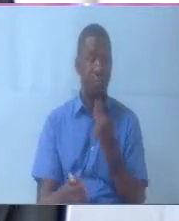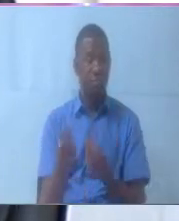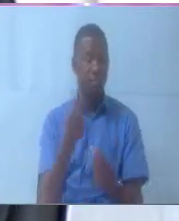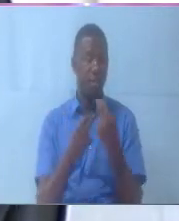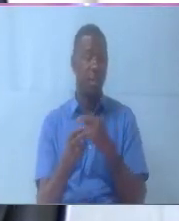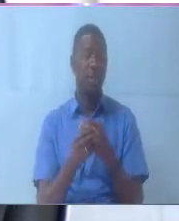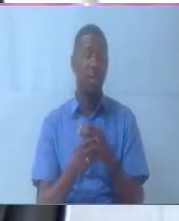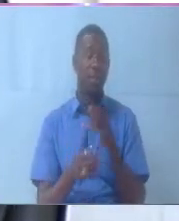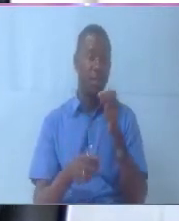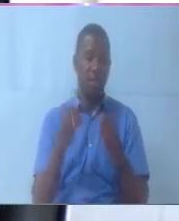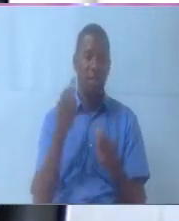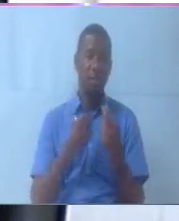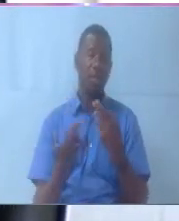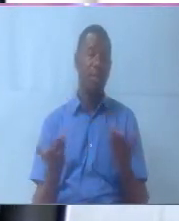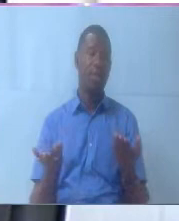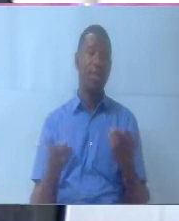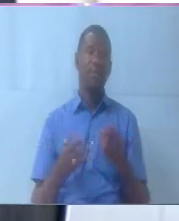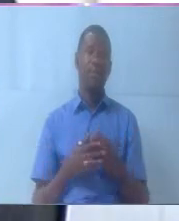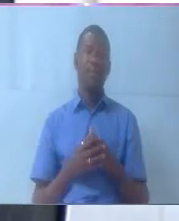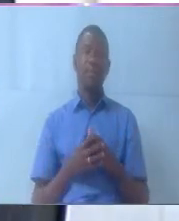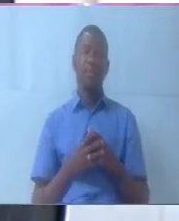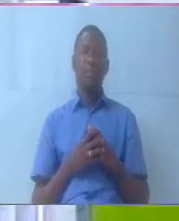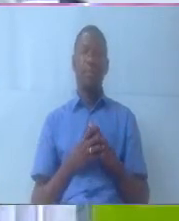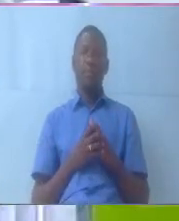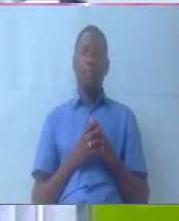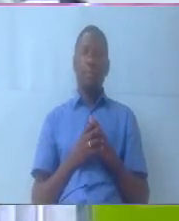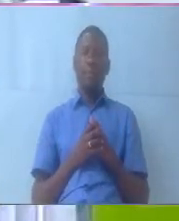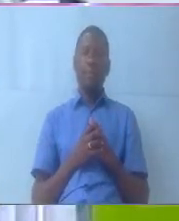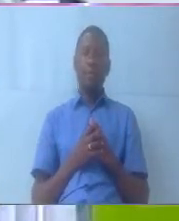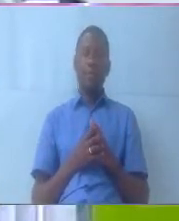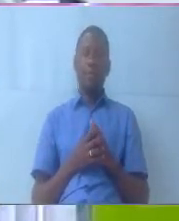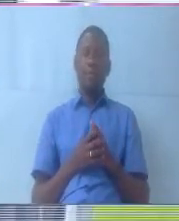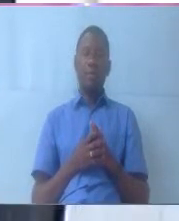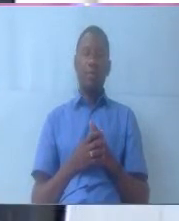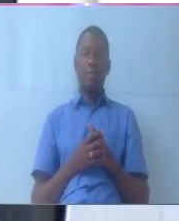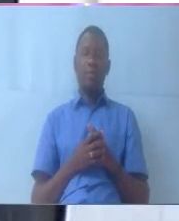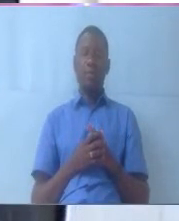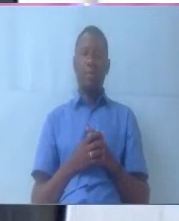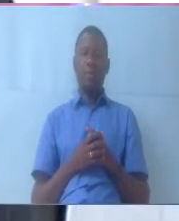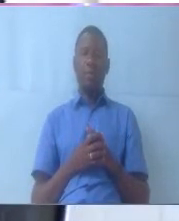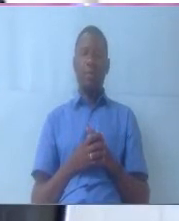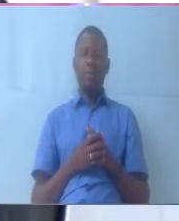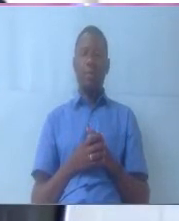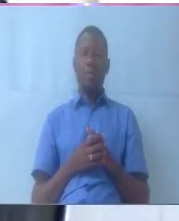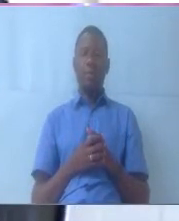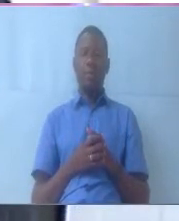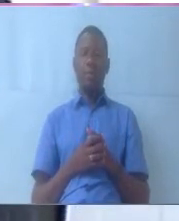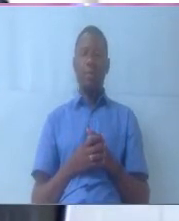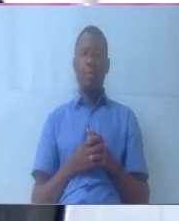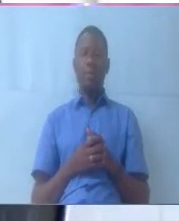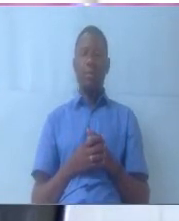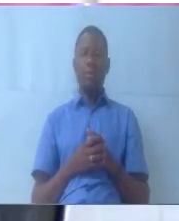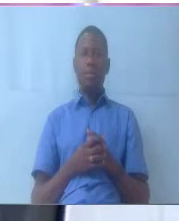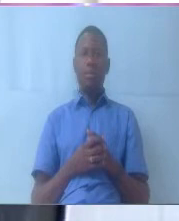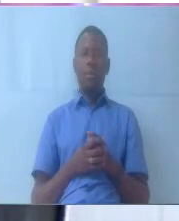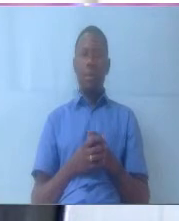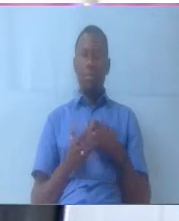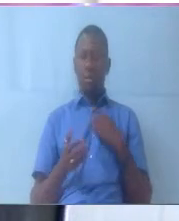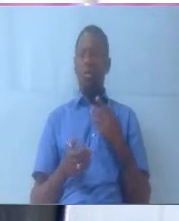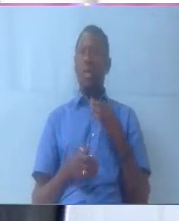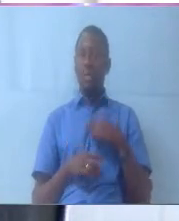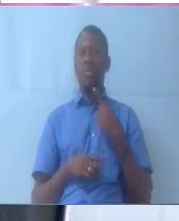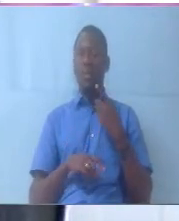tumiro murundino kanne. So But that was now the they case. Then cannot. I left, I went and became a private practitioner. Tumbota